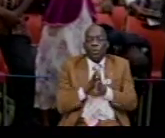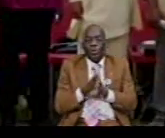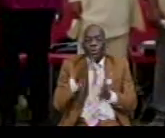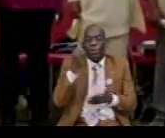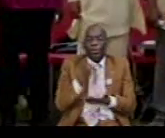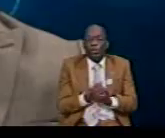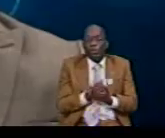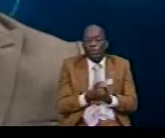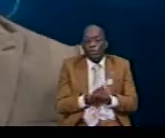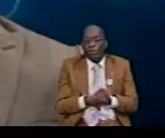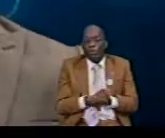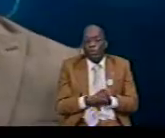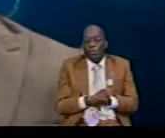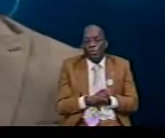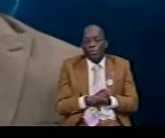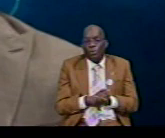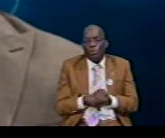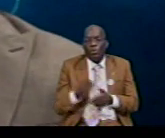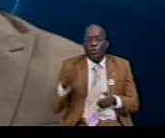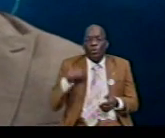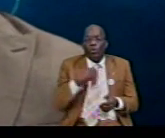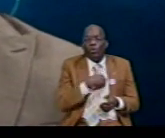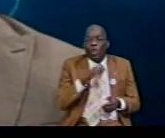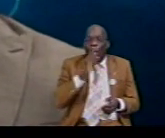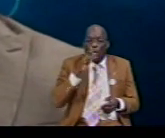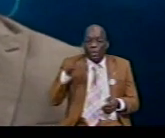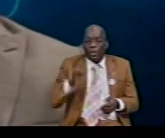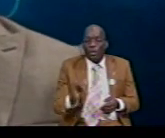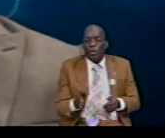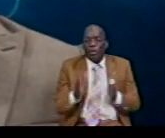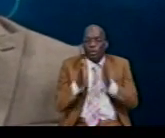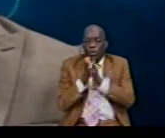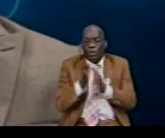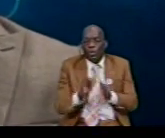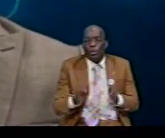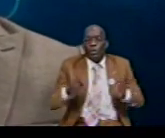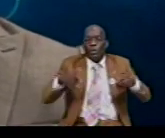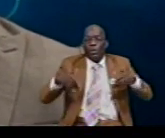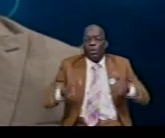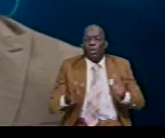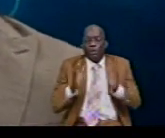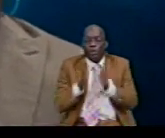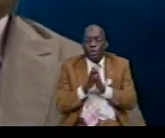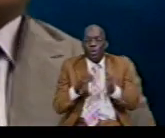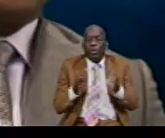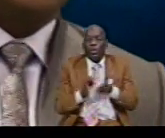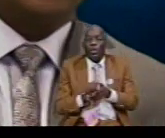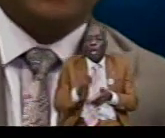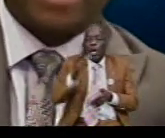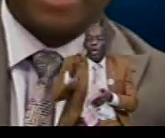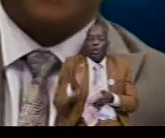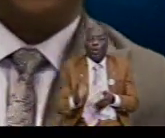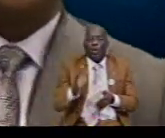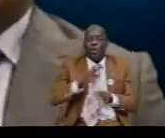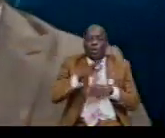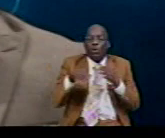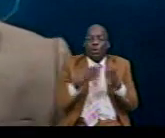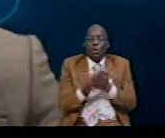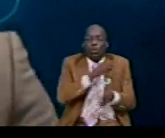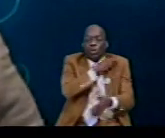Amen. We are still praying, brethren. Let's pray that God Almighty will keep the believers in those